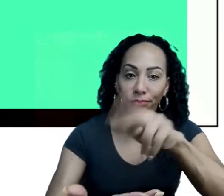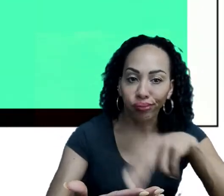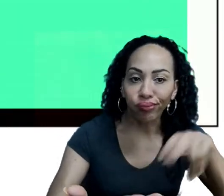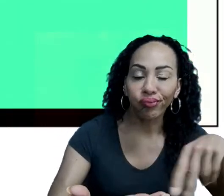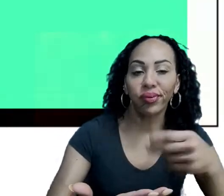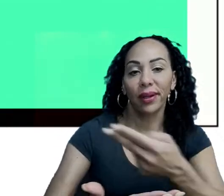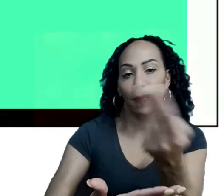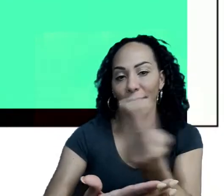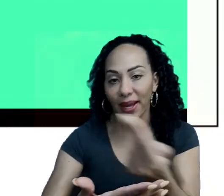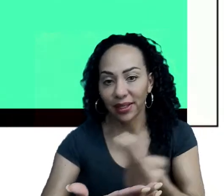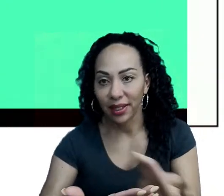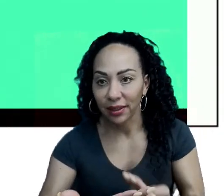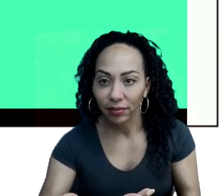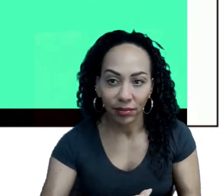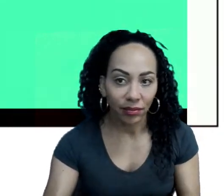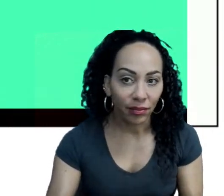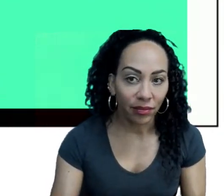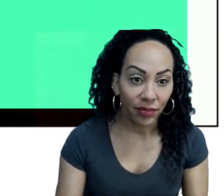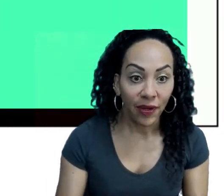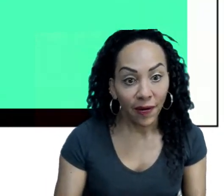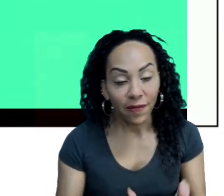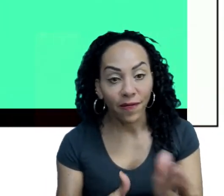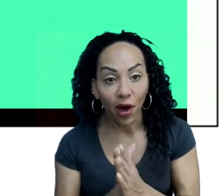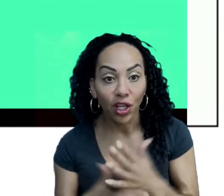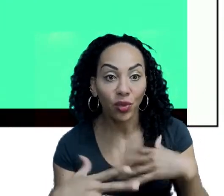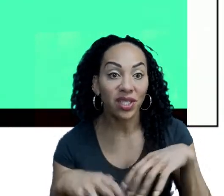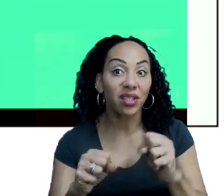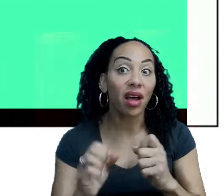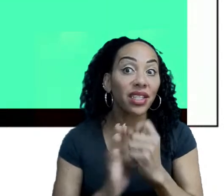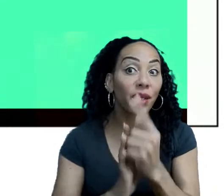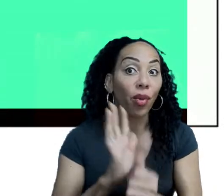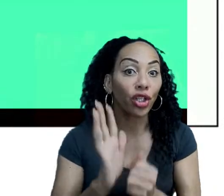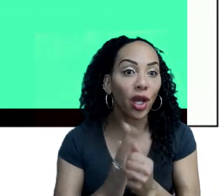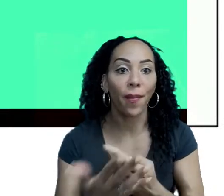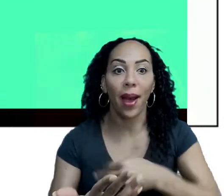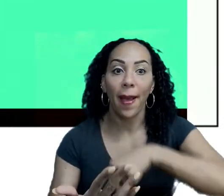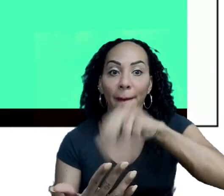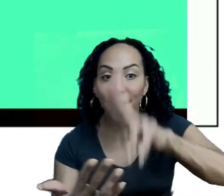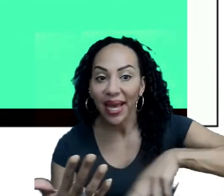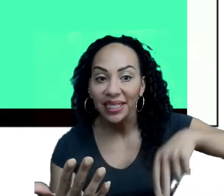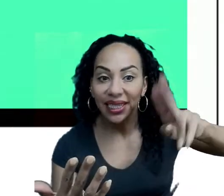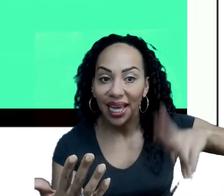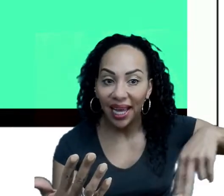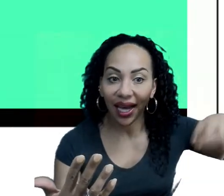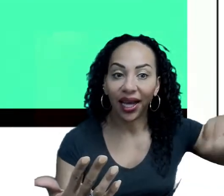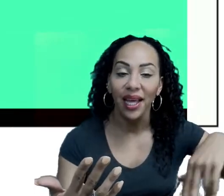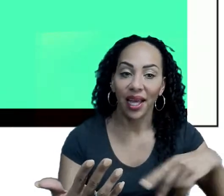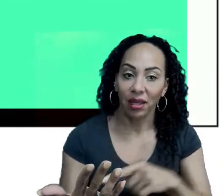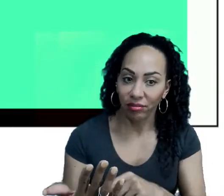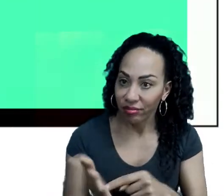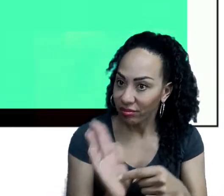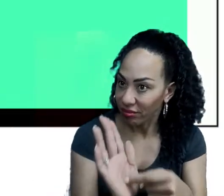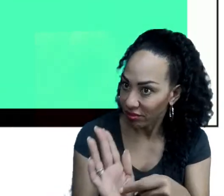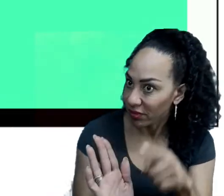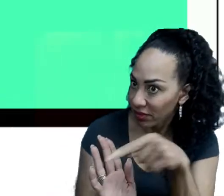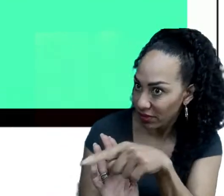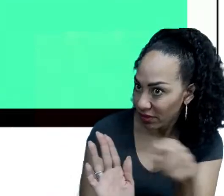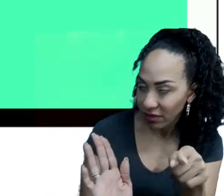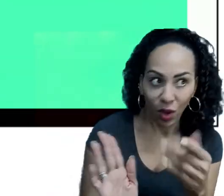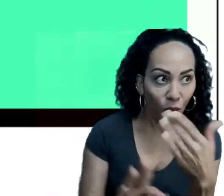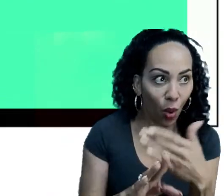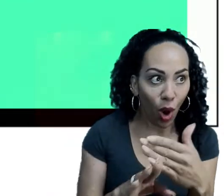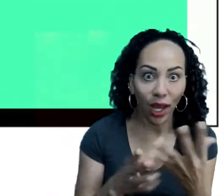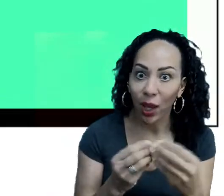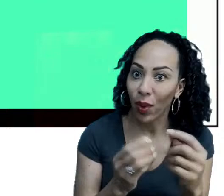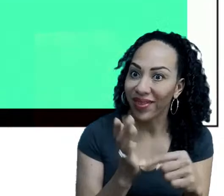project by bringing in paintings and showing them off and saying that we're working with Tate, and then getting out